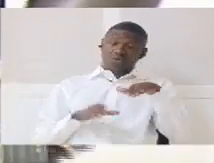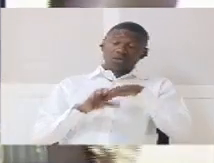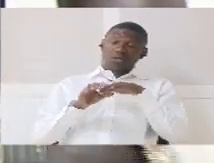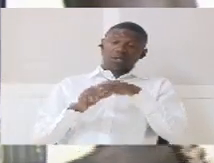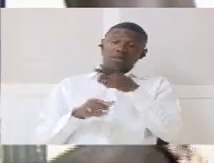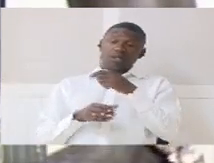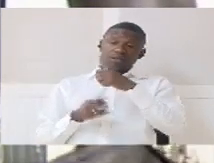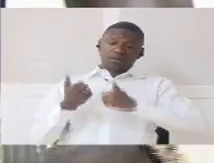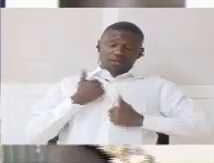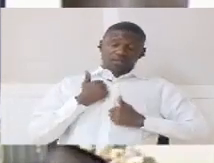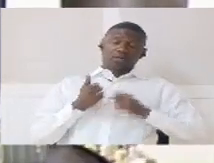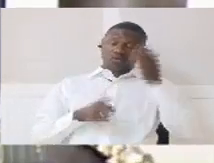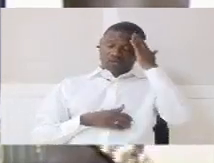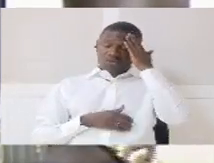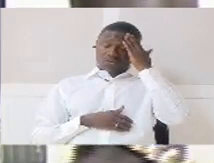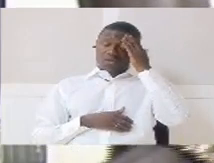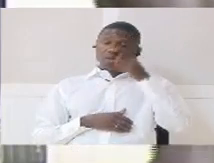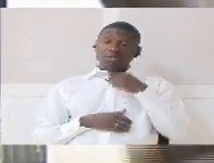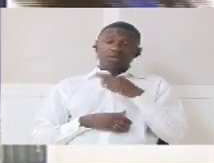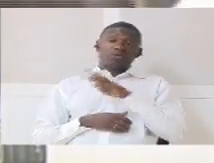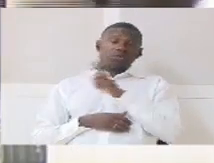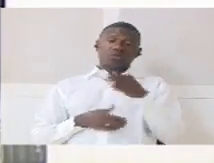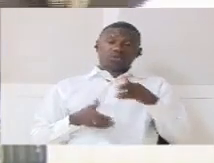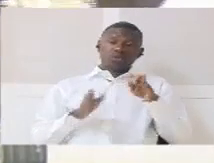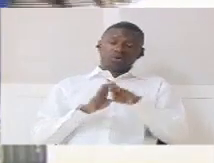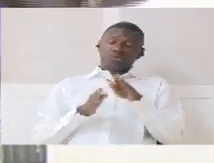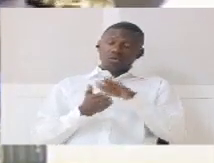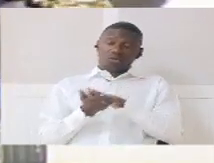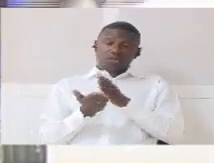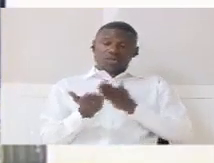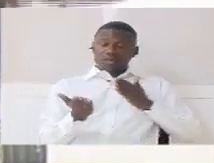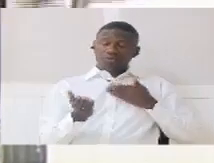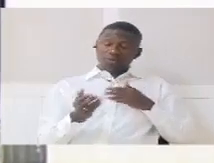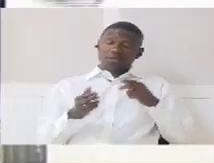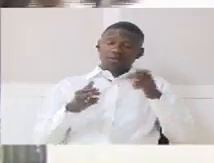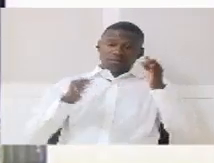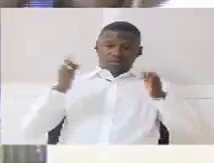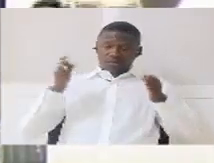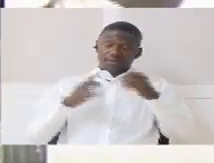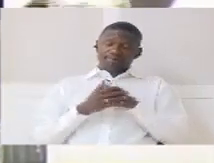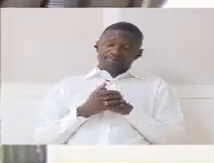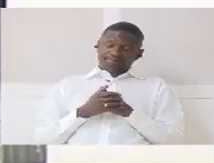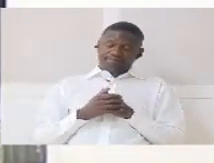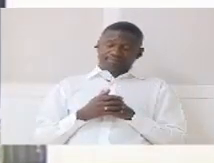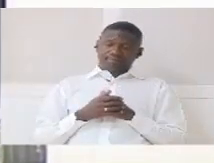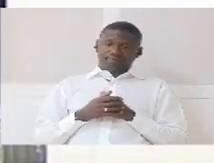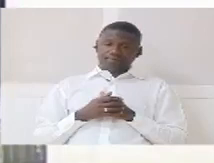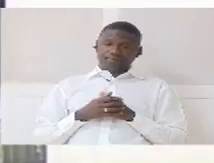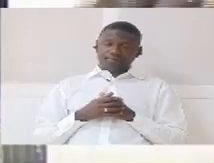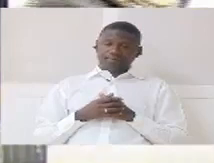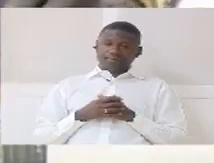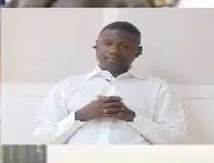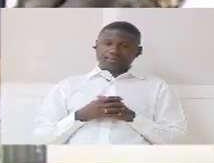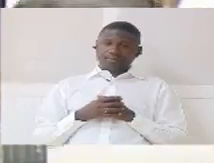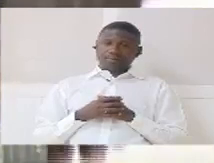what depends on ni Tranko, even fit for labor, hard labor, in Jojo Fana Market or Randoko, sentenced to